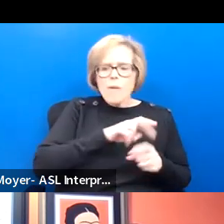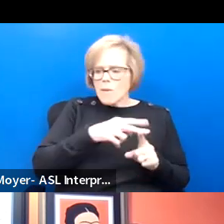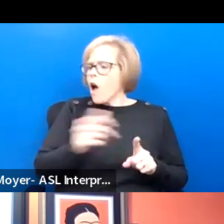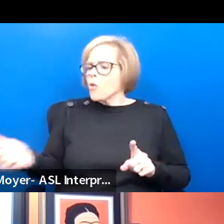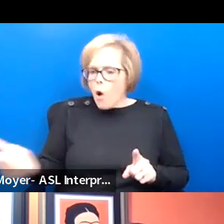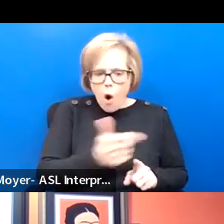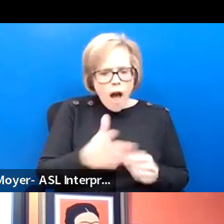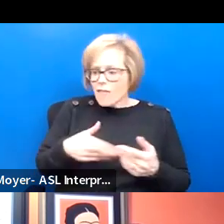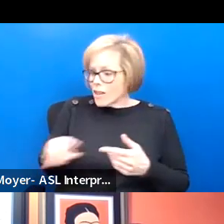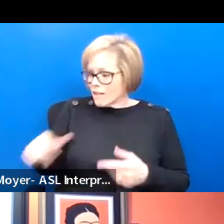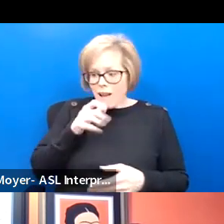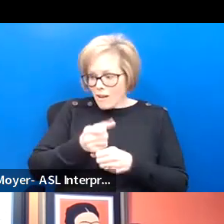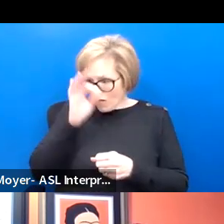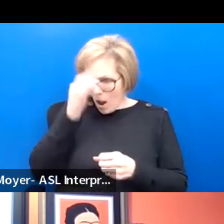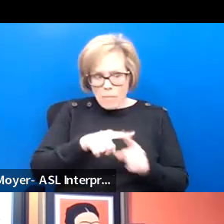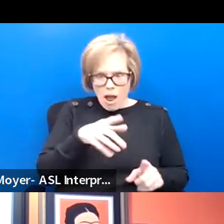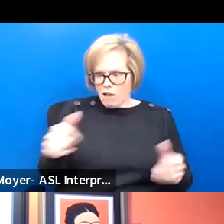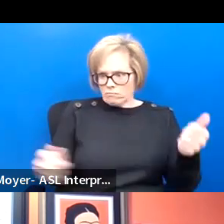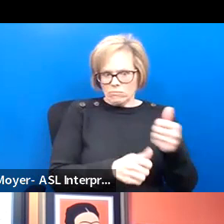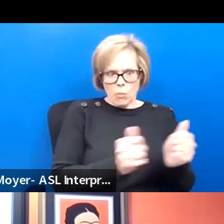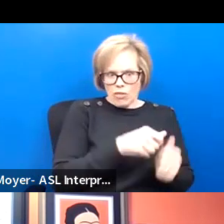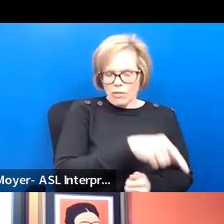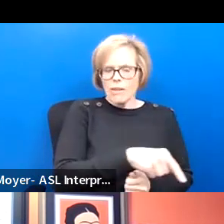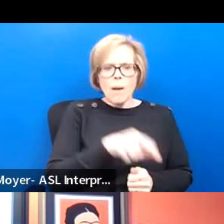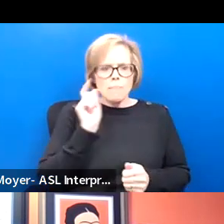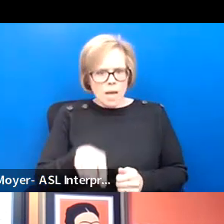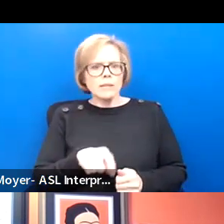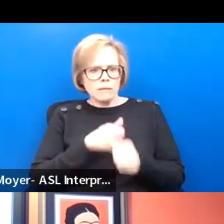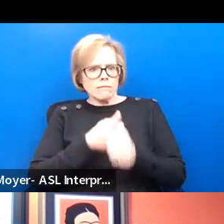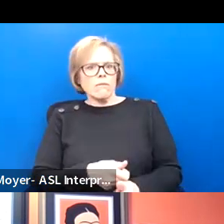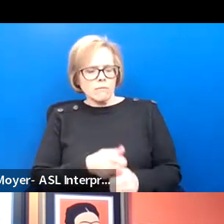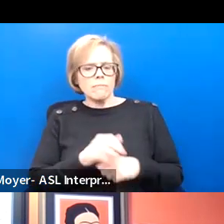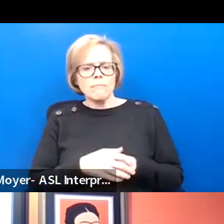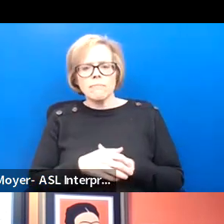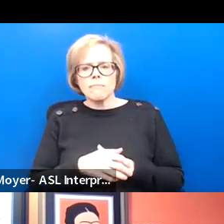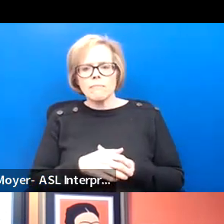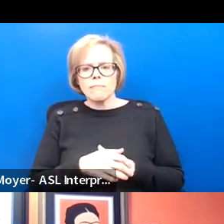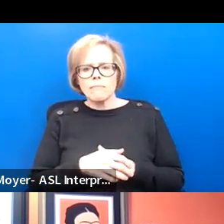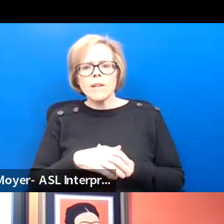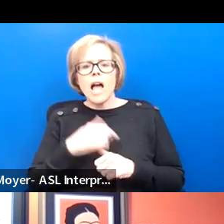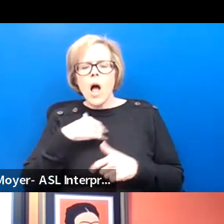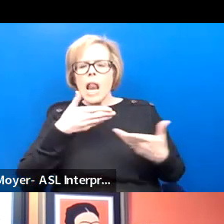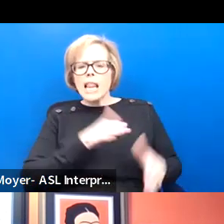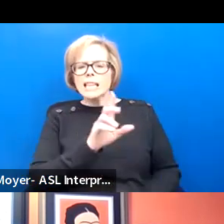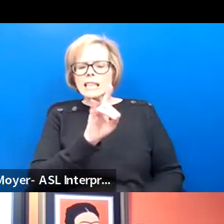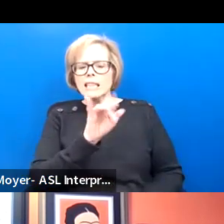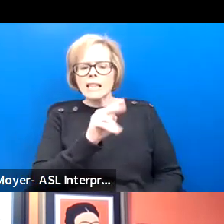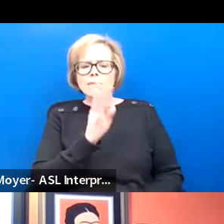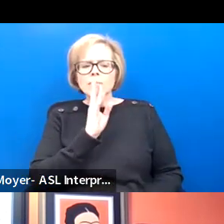Title VI, which is kind of a floor. And I'll let Dylan speak specifically as